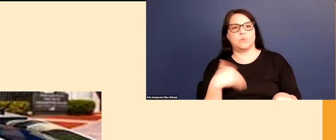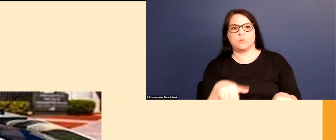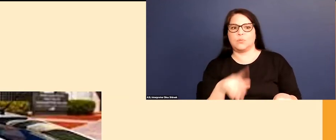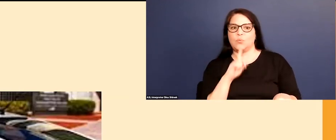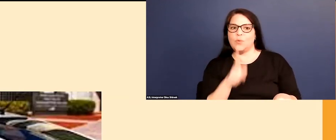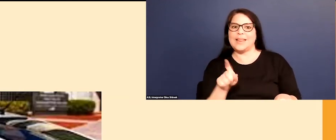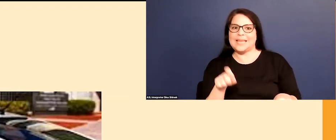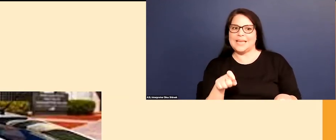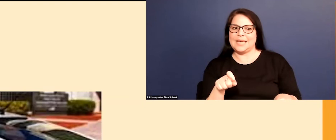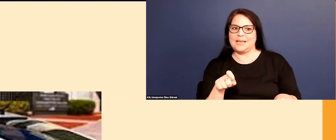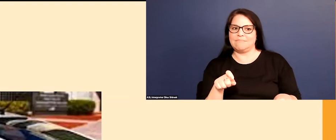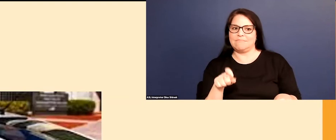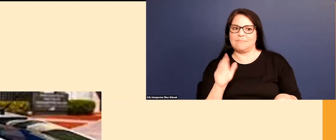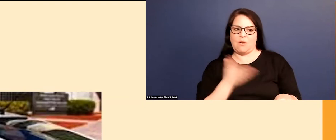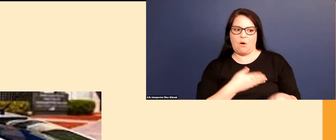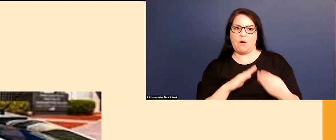our community.